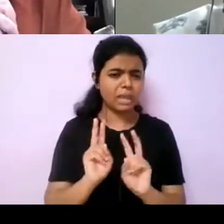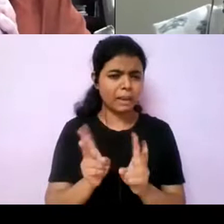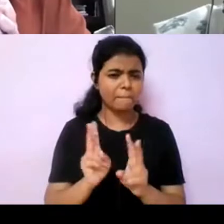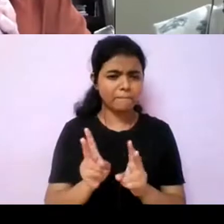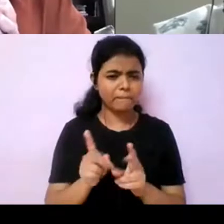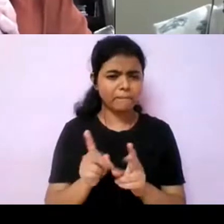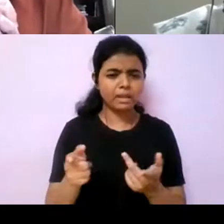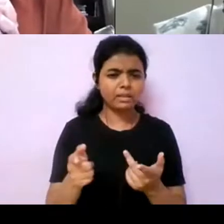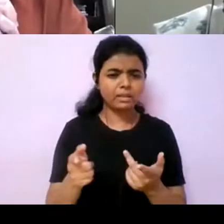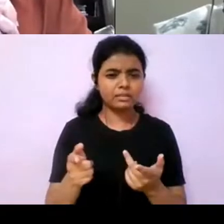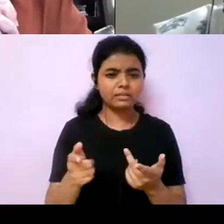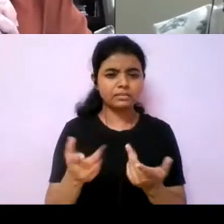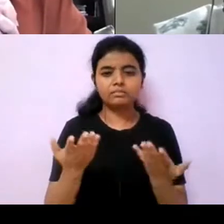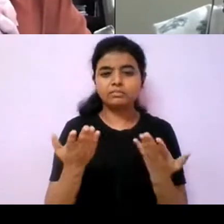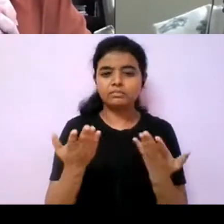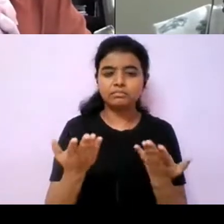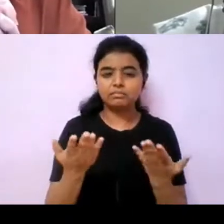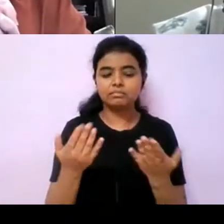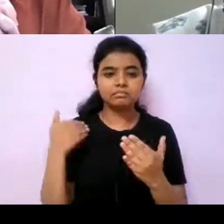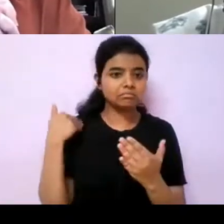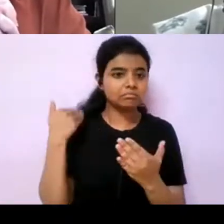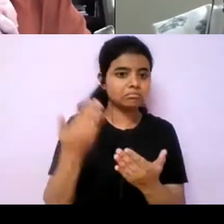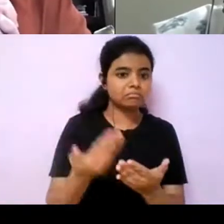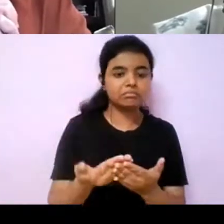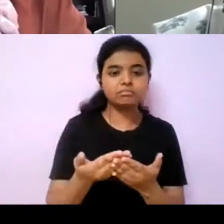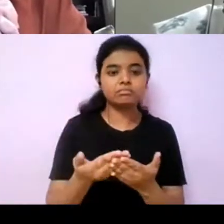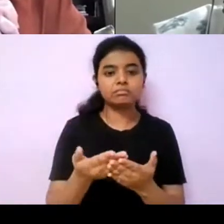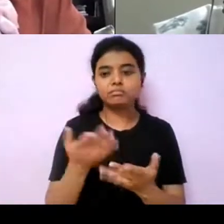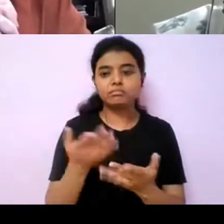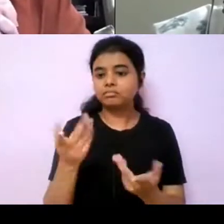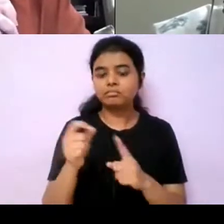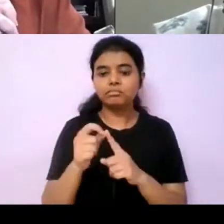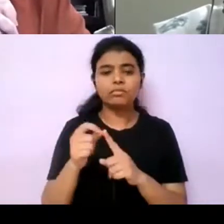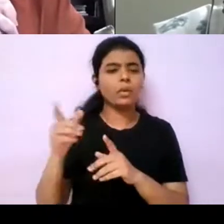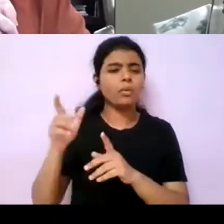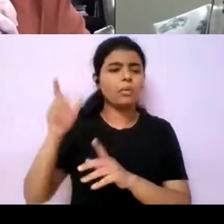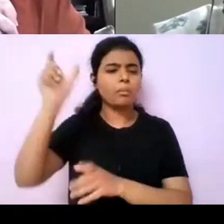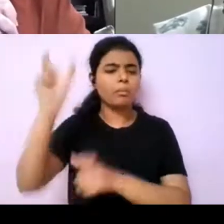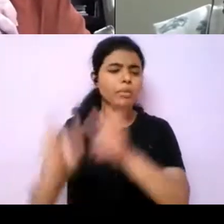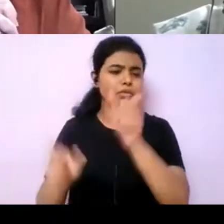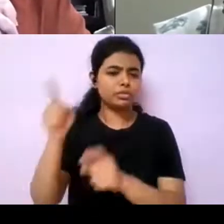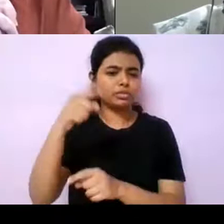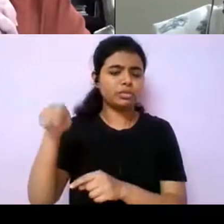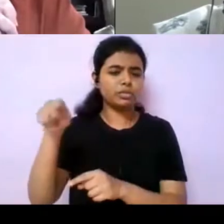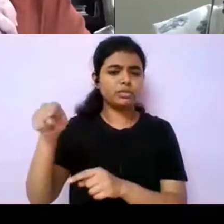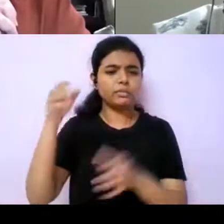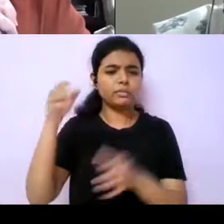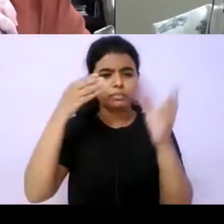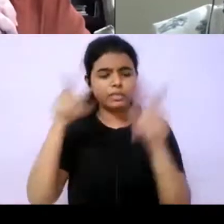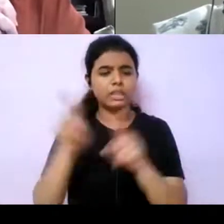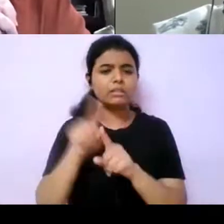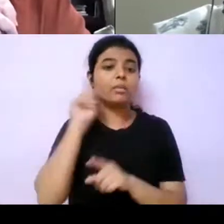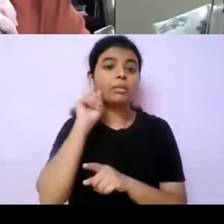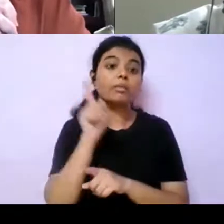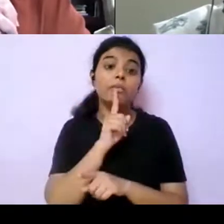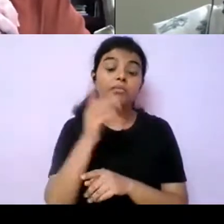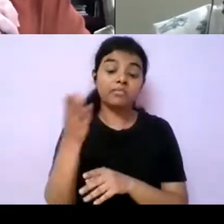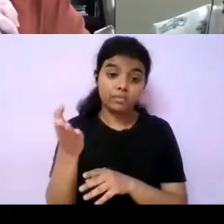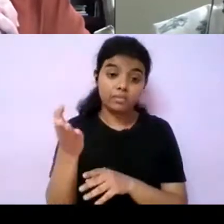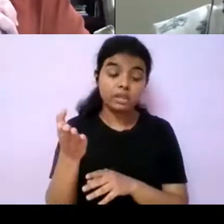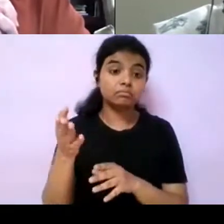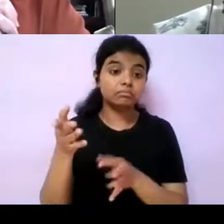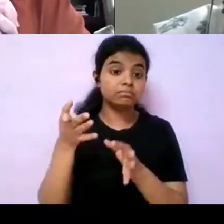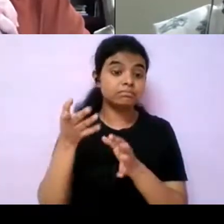some preliminary discussions with a fellow philosopher who is deaf and has done a lot of interesting work